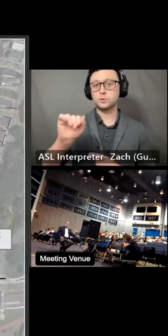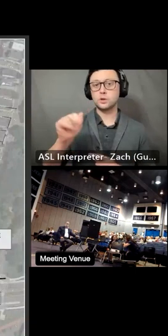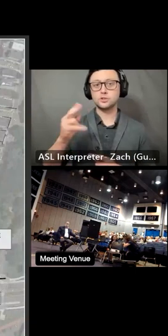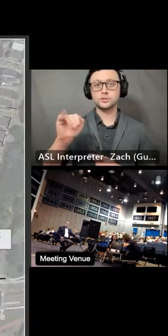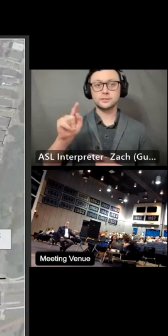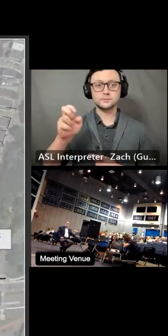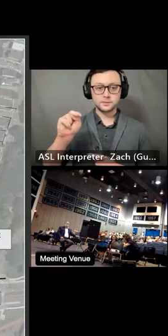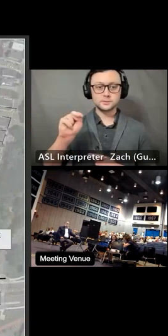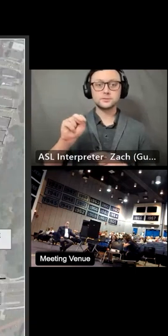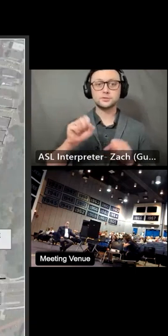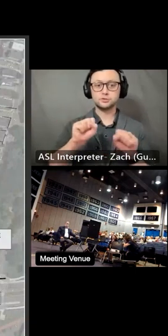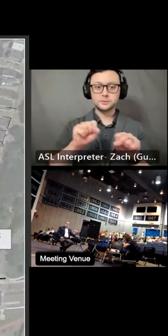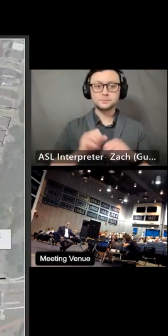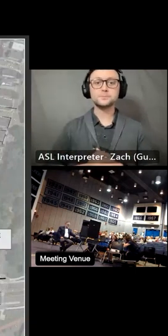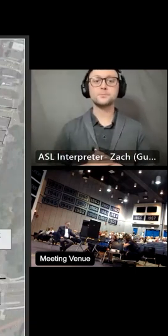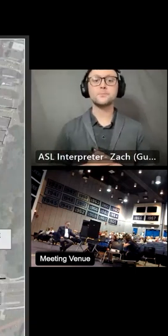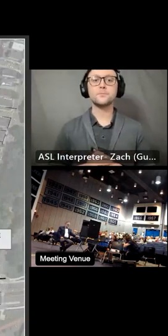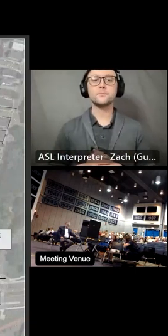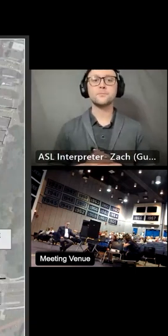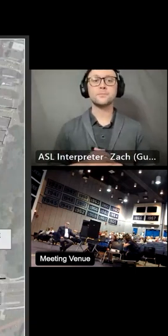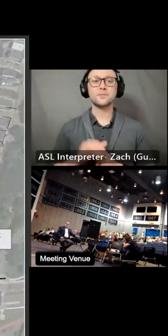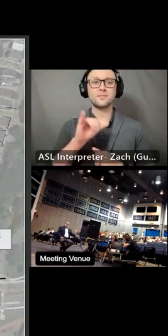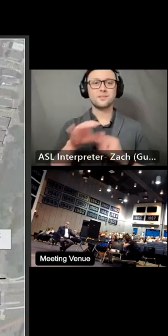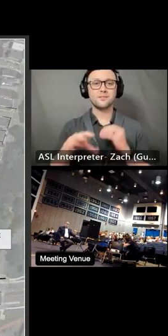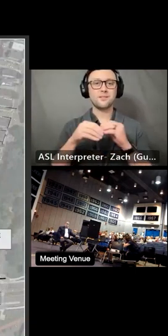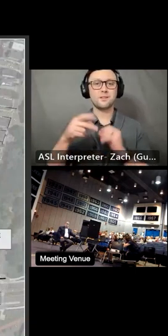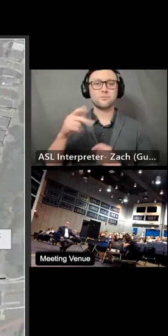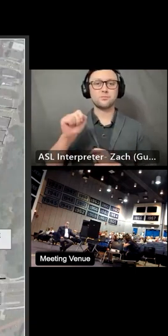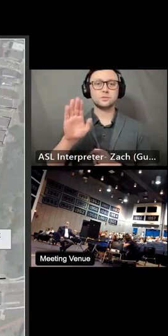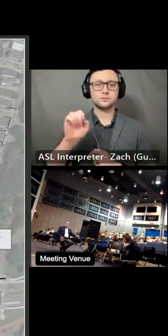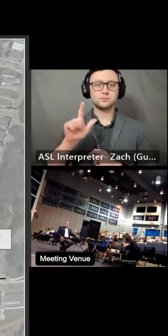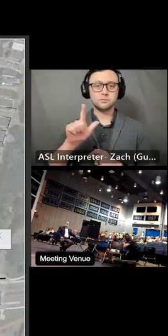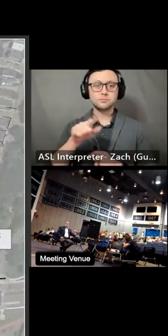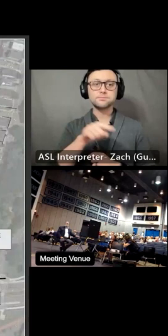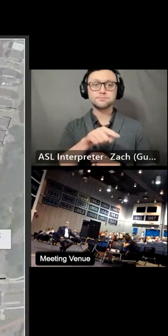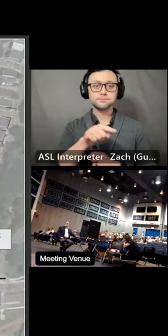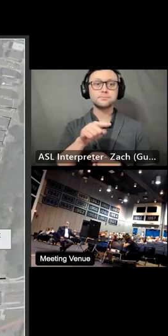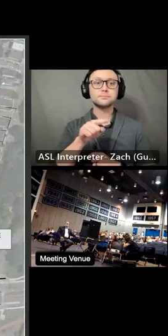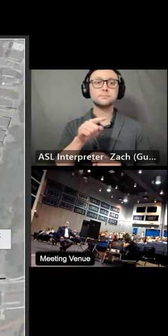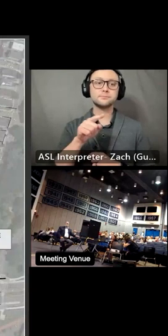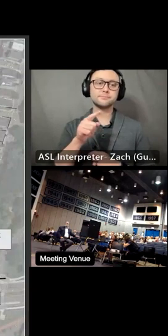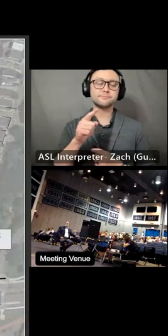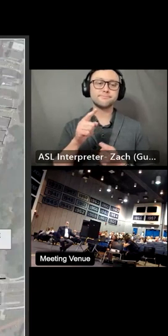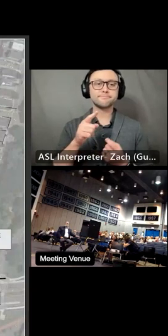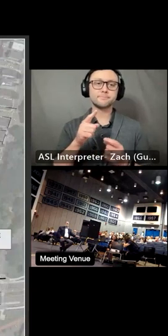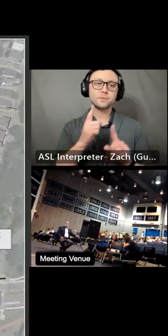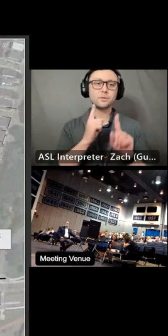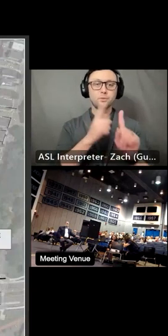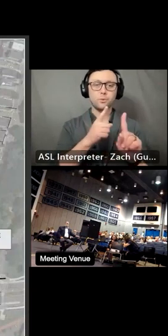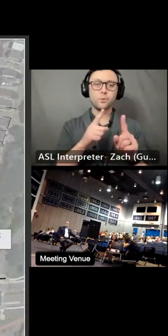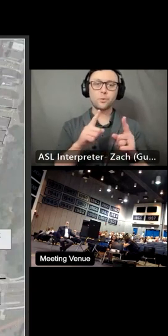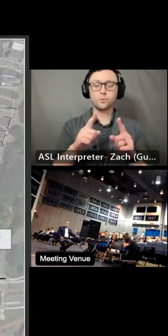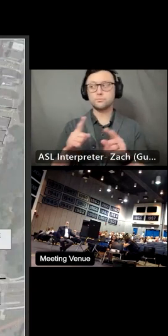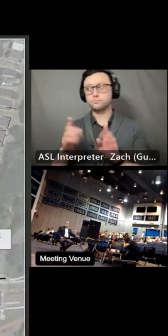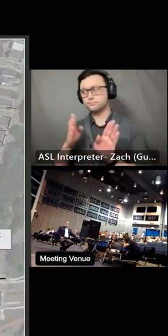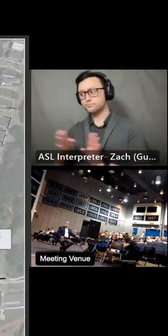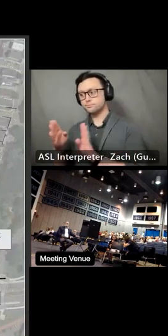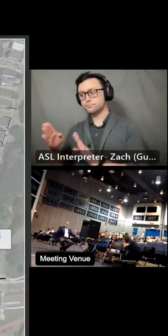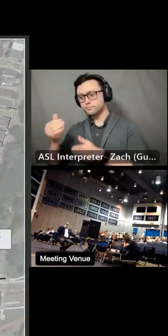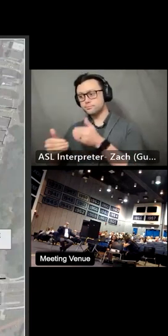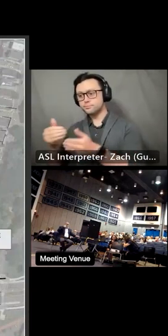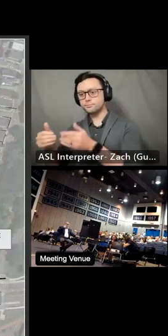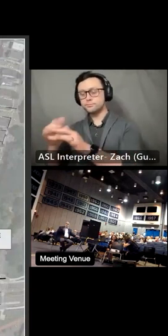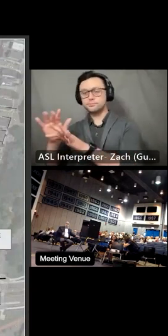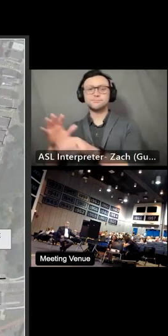to our existing facility, was really targeted for future community development in a number of the planning processes that have occurred